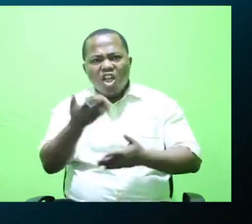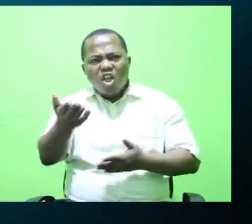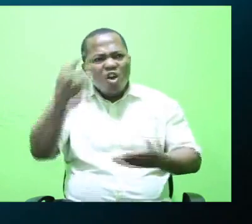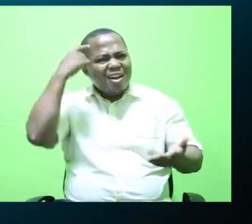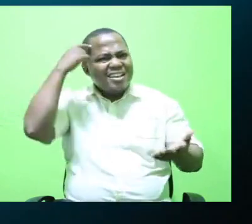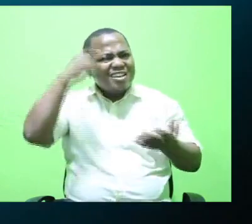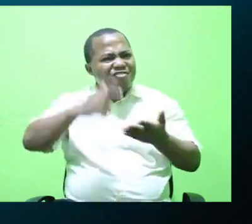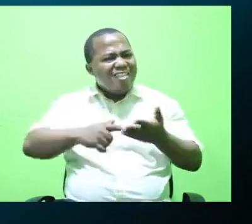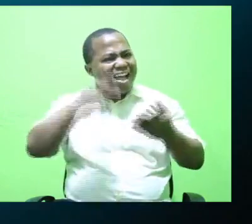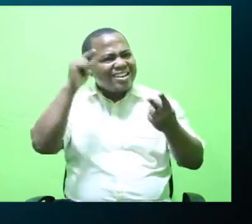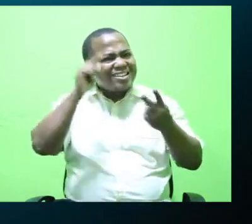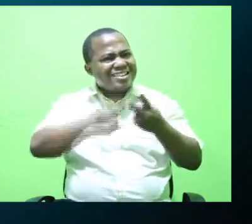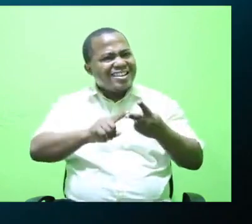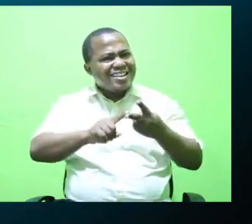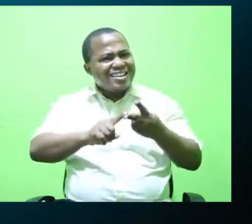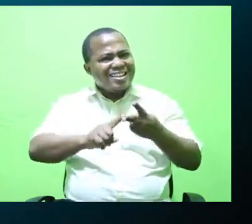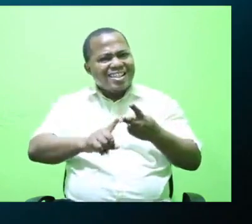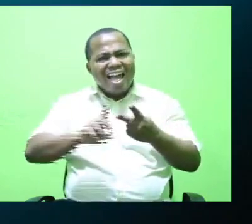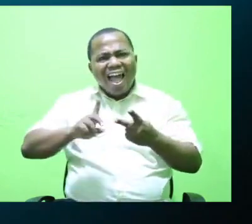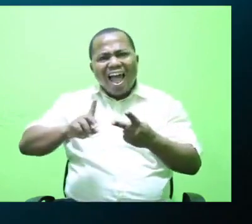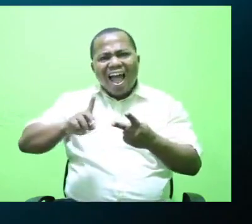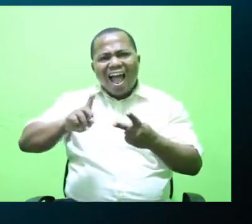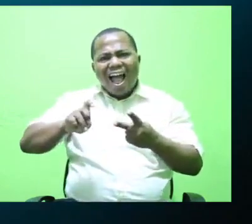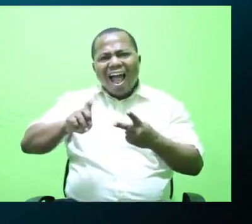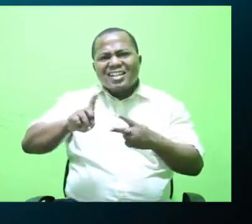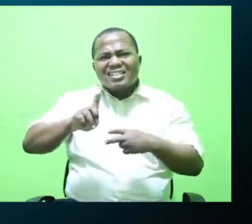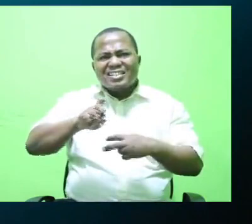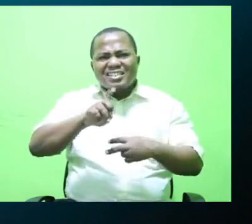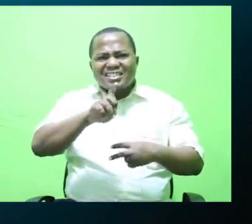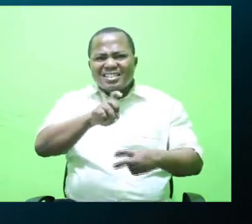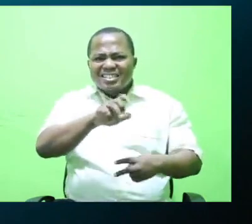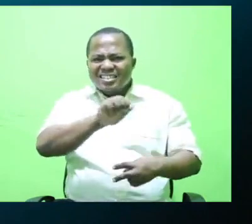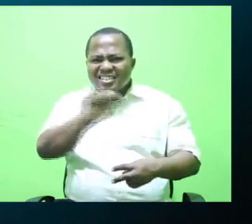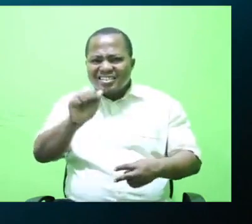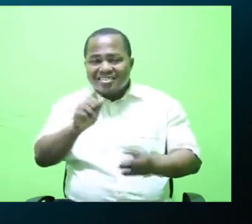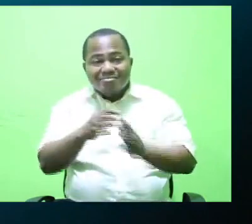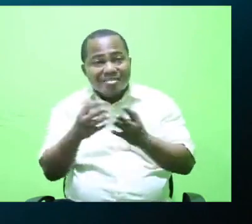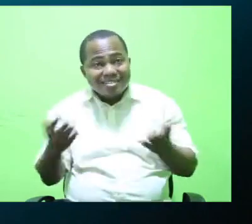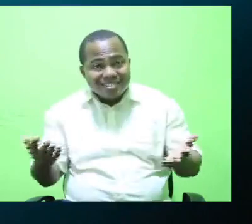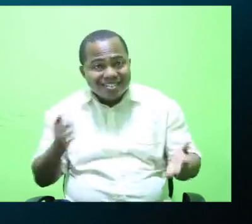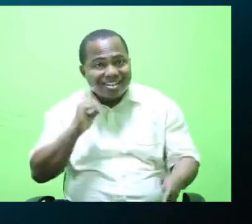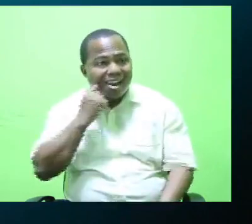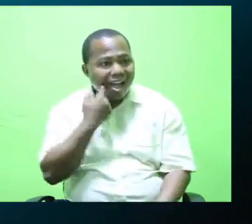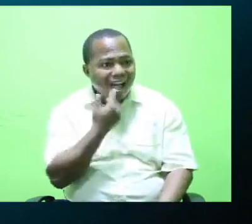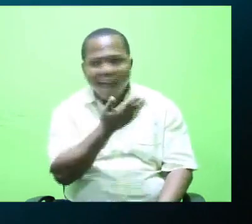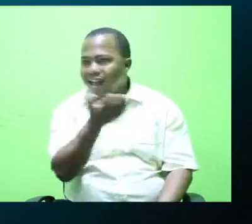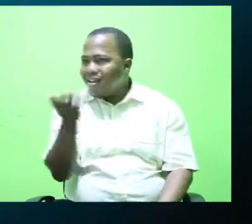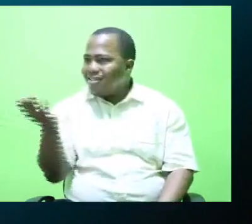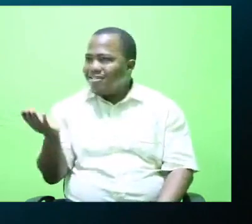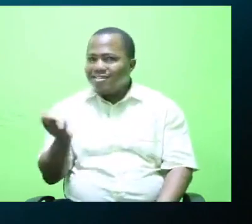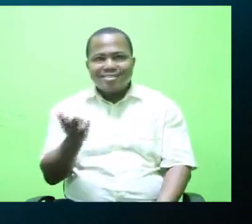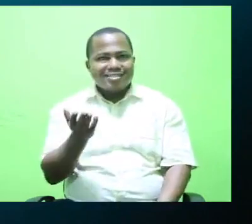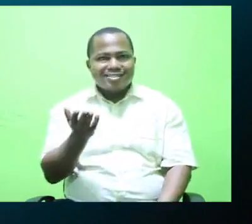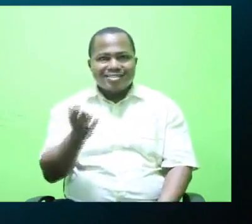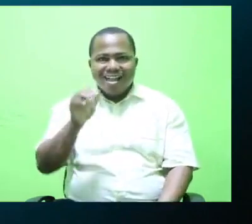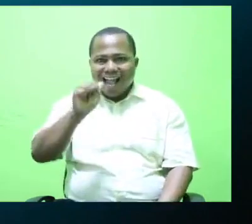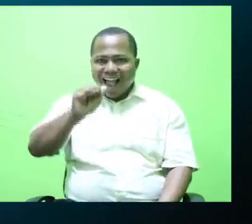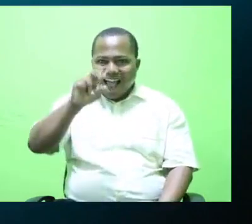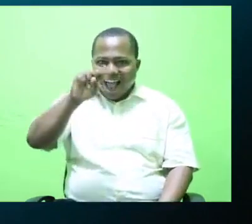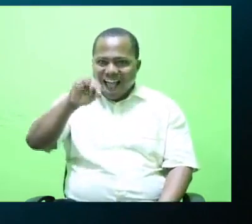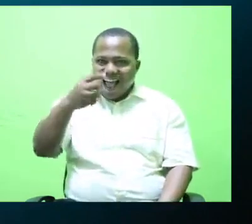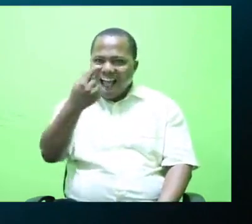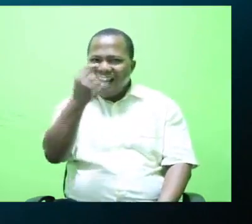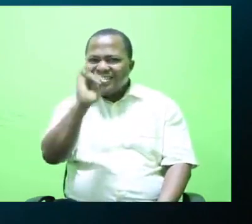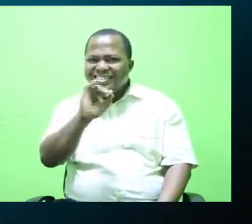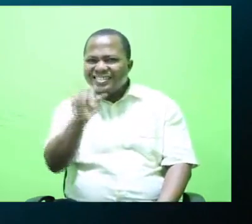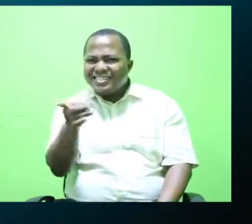Can you define the term antigen, please? Yes. Try. Well